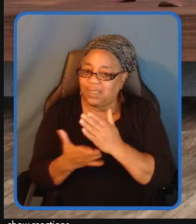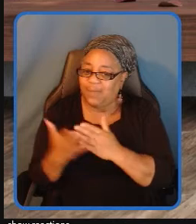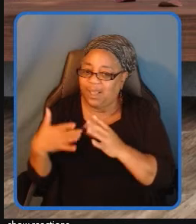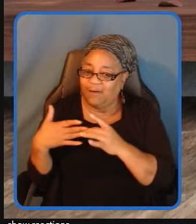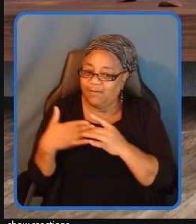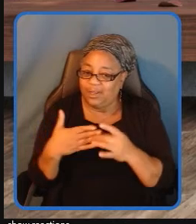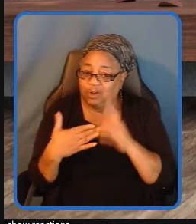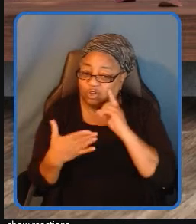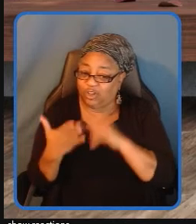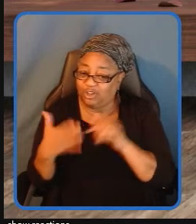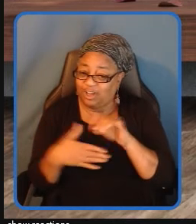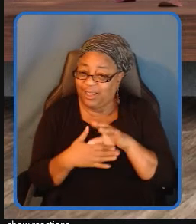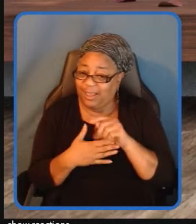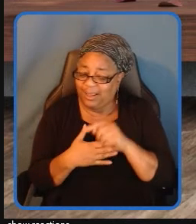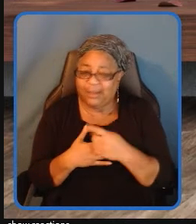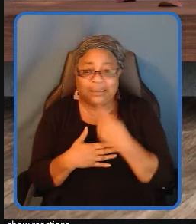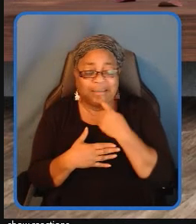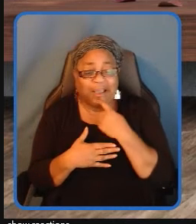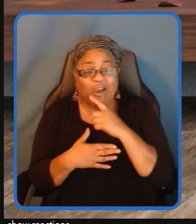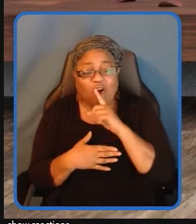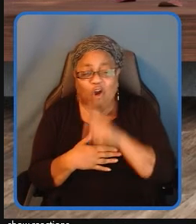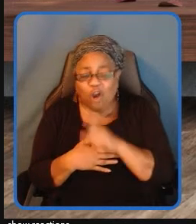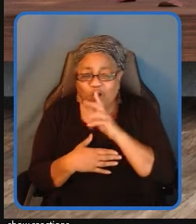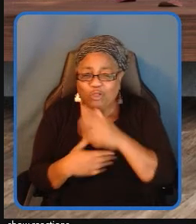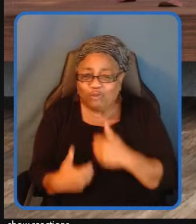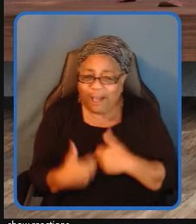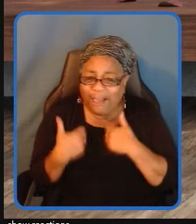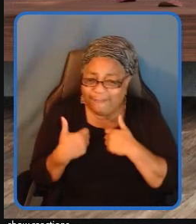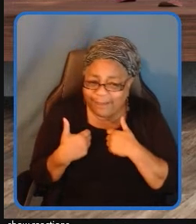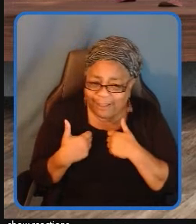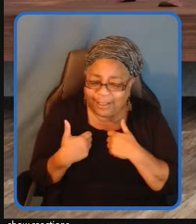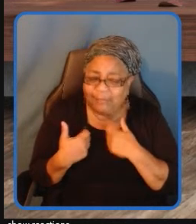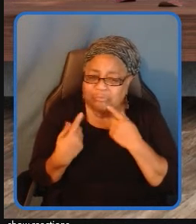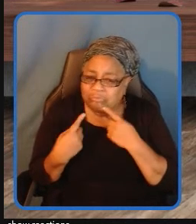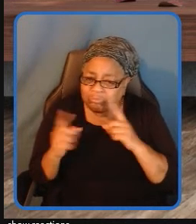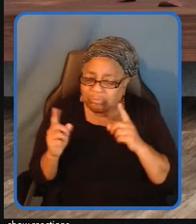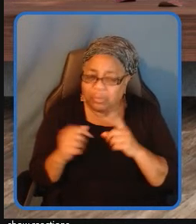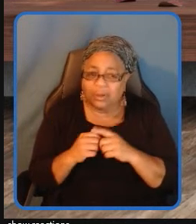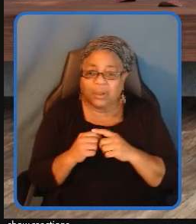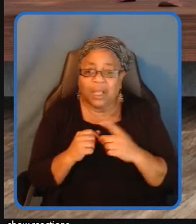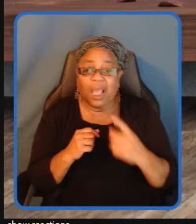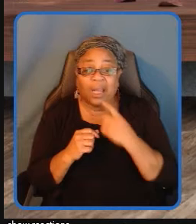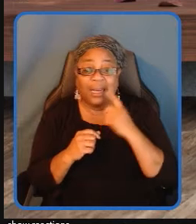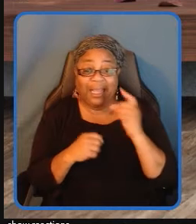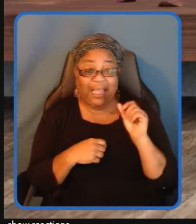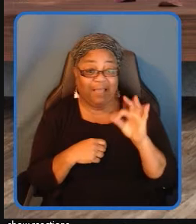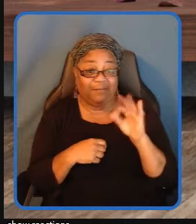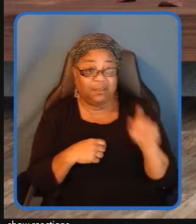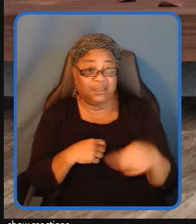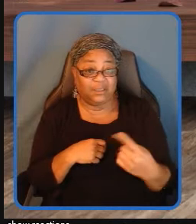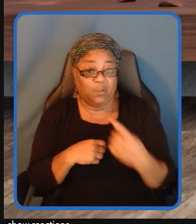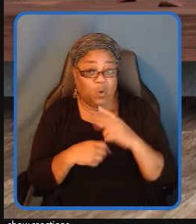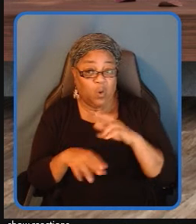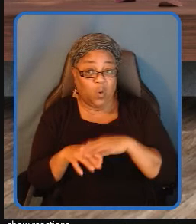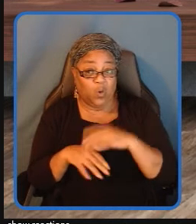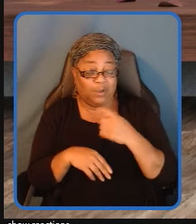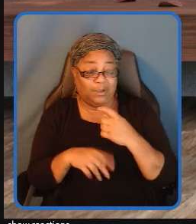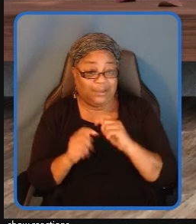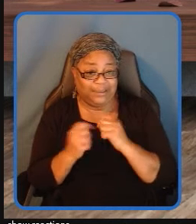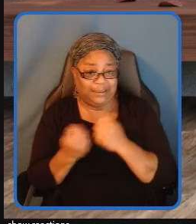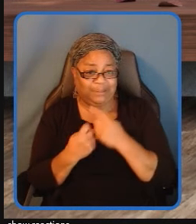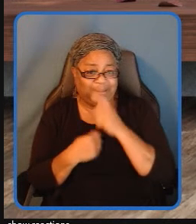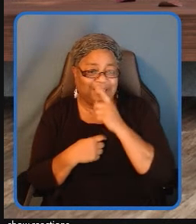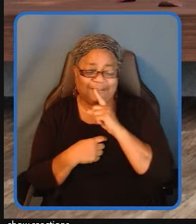saying, are you thriving? And when somebody on your team says, you know what, I'm not thriving in this moment, not